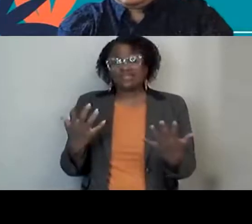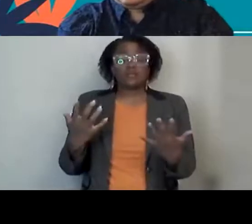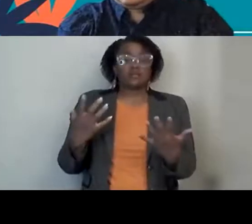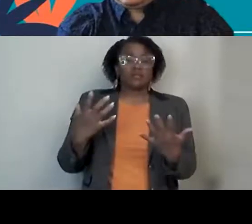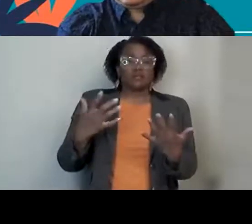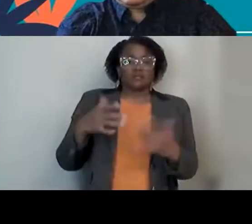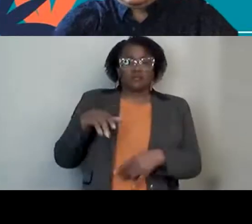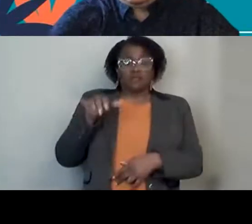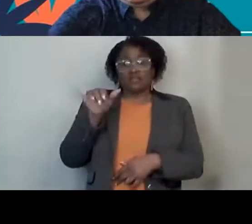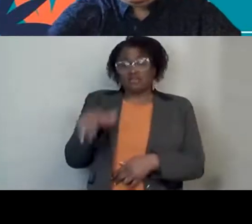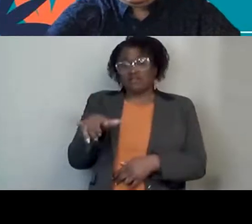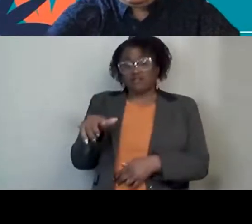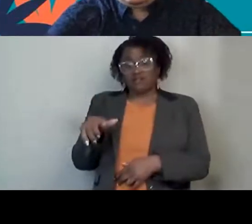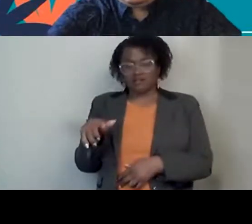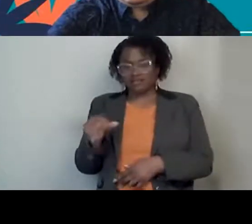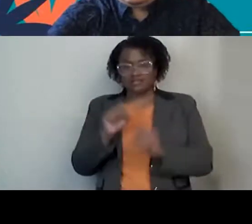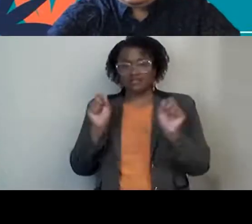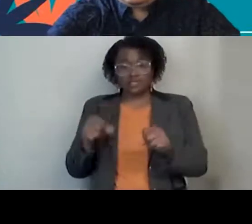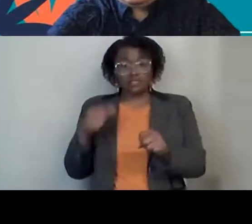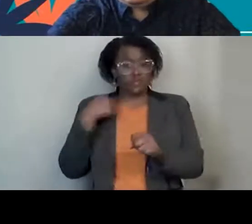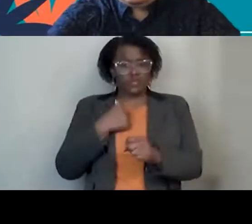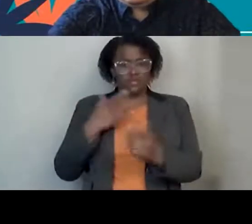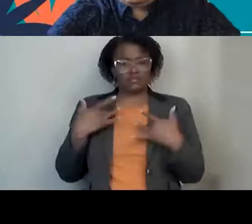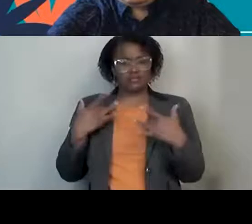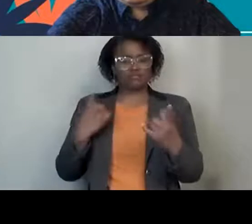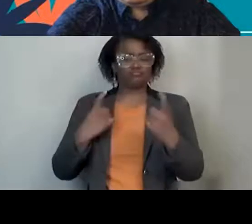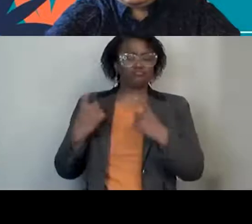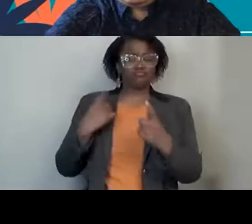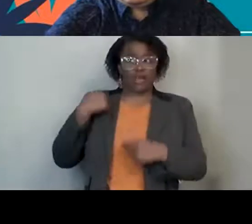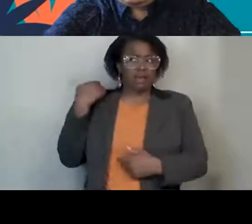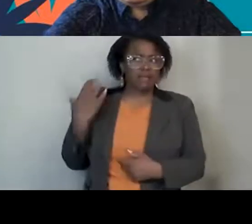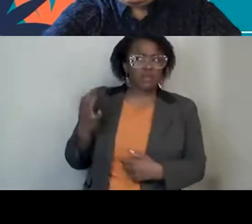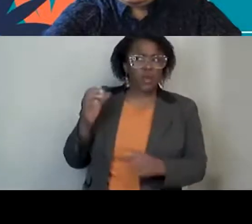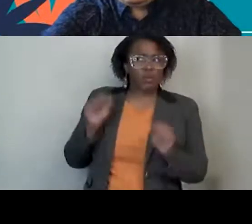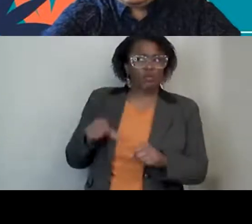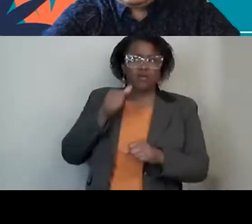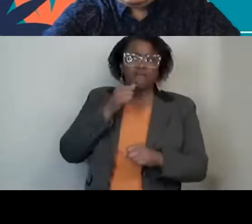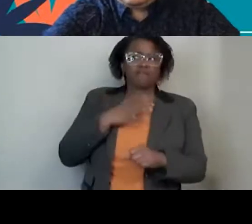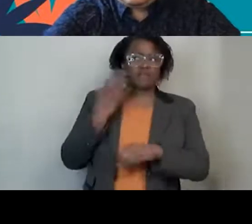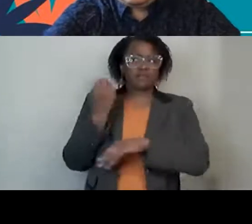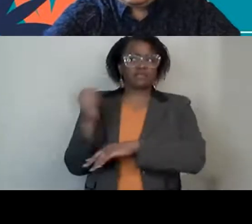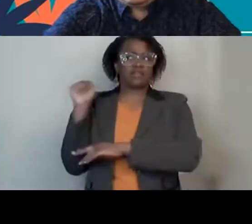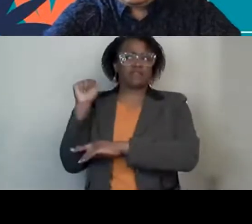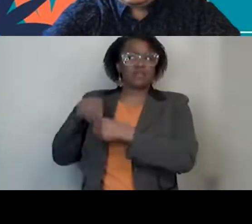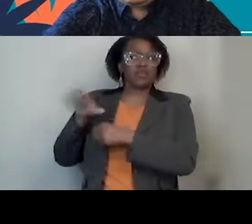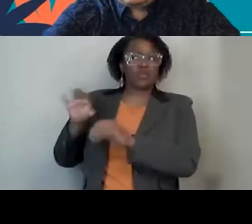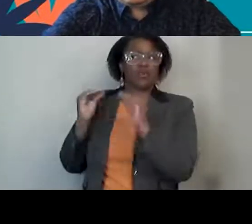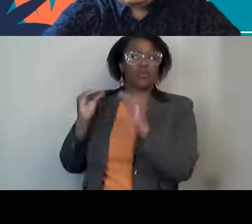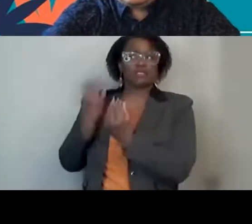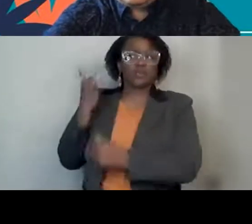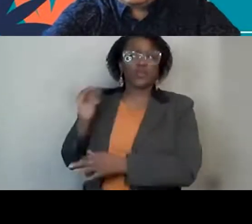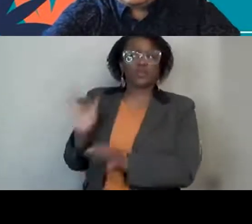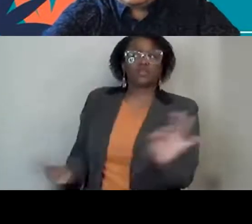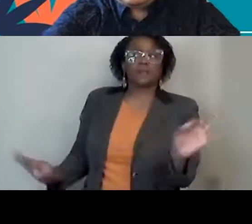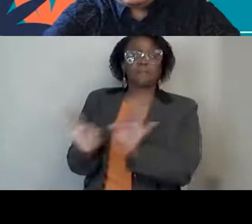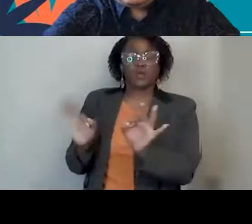And it's diffuse. So we often get the question like, why, I didn't even know there could be a feminist government agency, and why is that so important? So